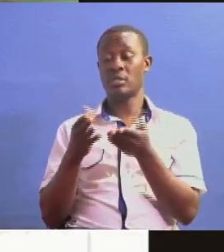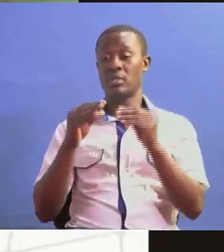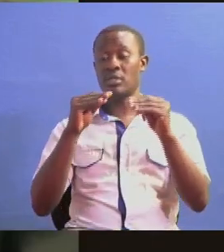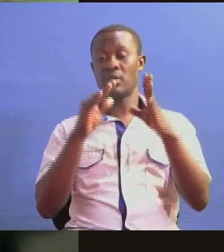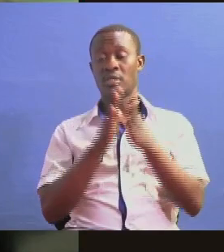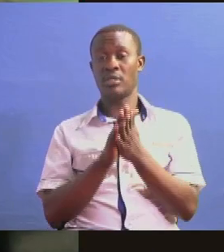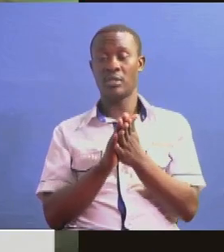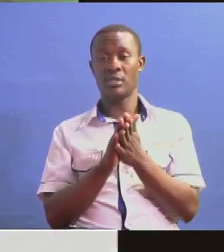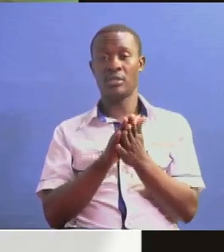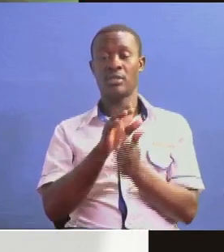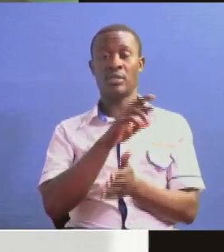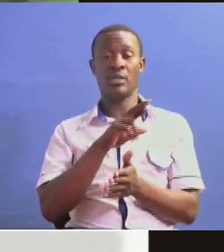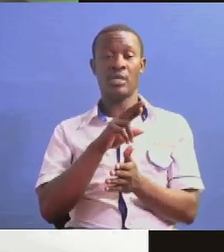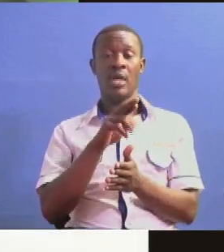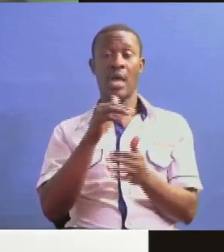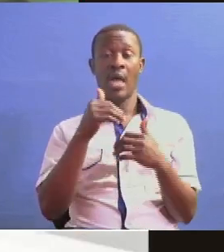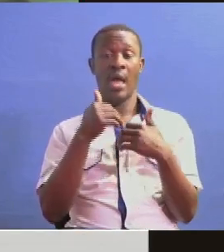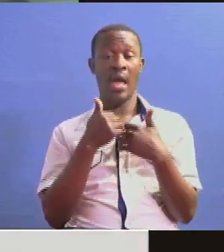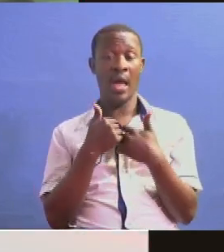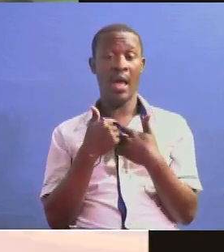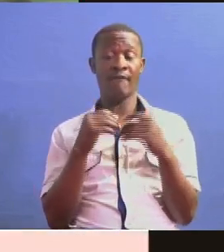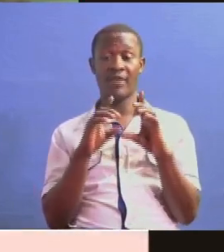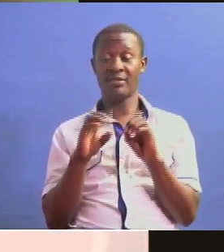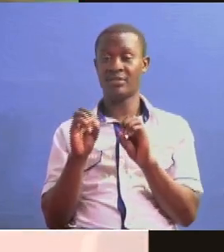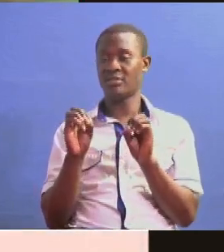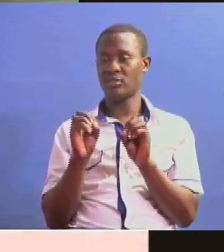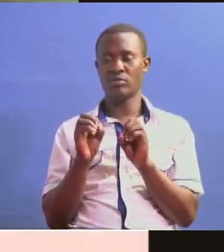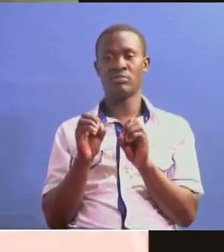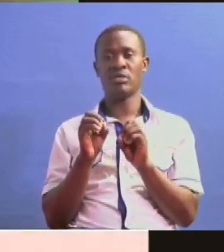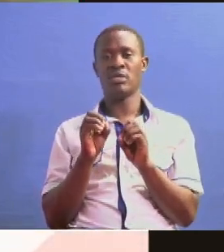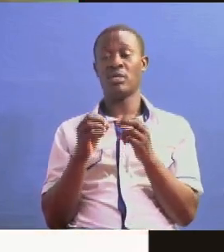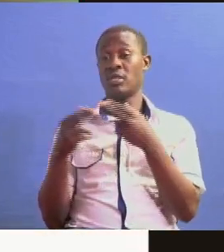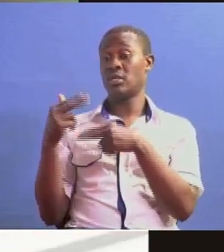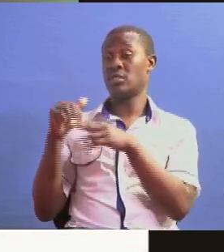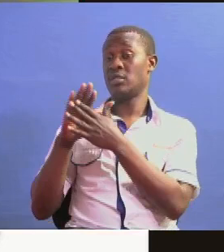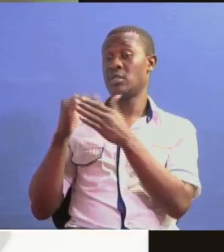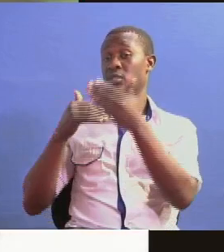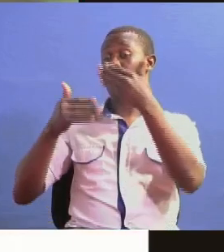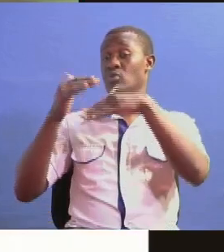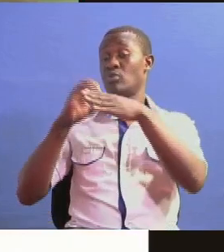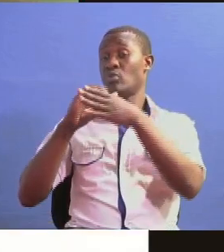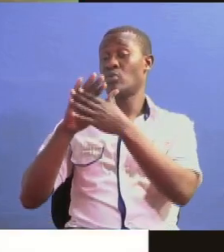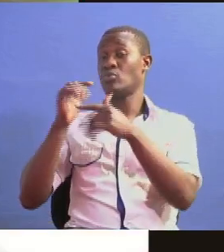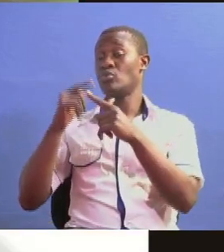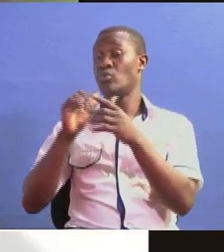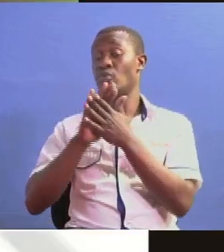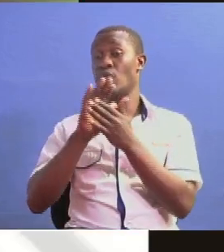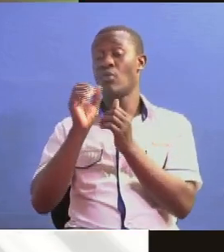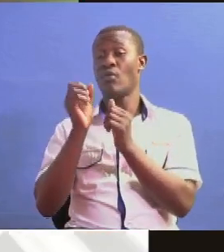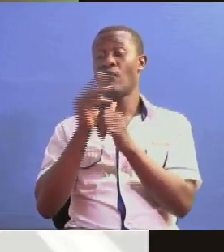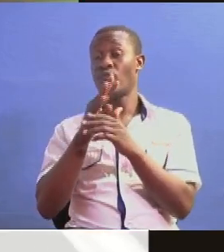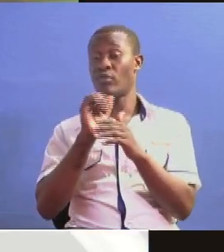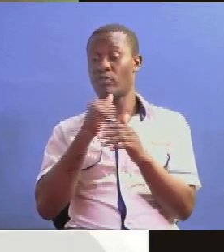it's a CRA teacher and has not done history in the university, and probably they did it up to Form 2, they actually can